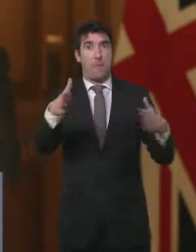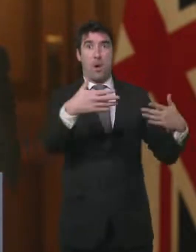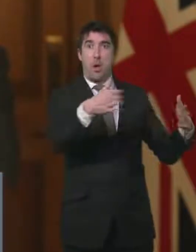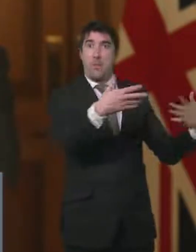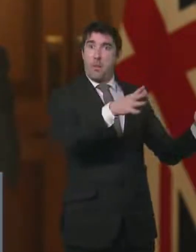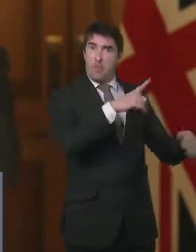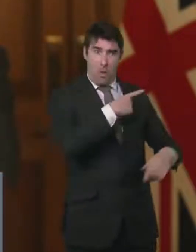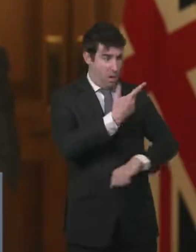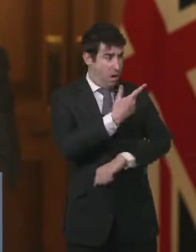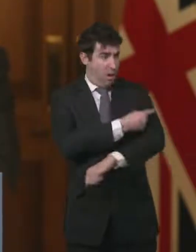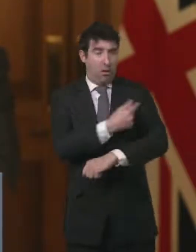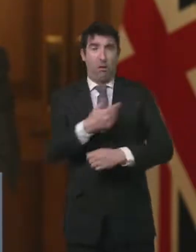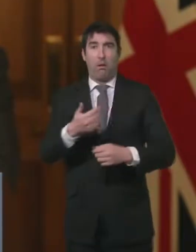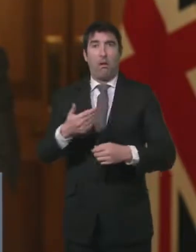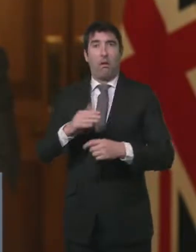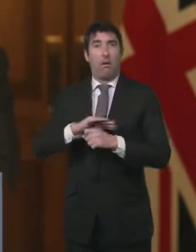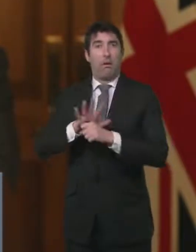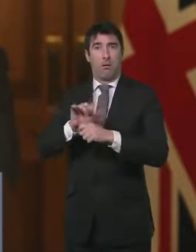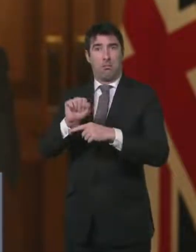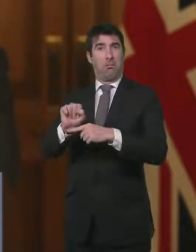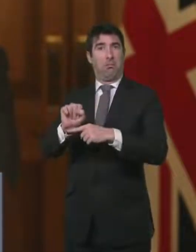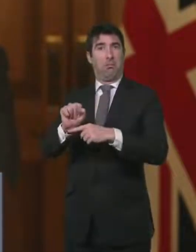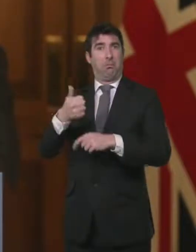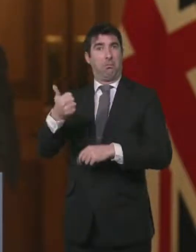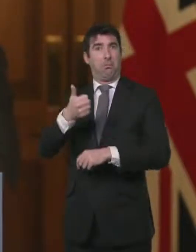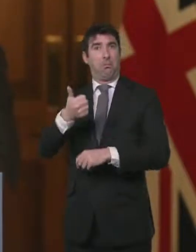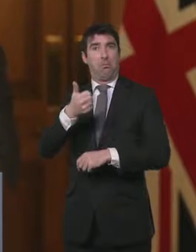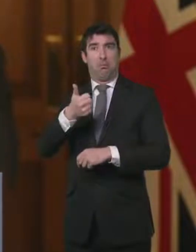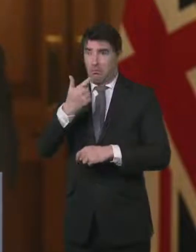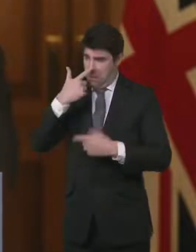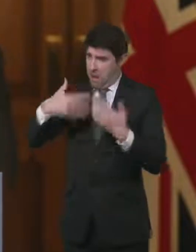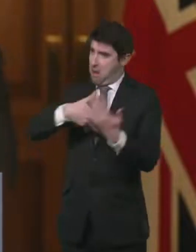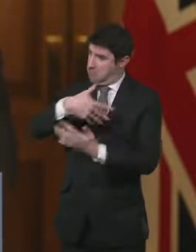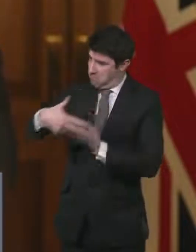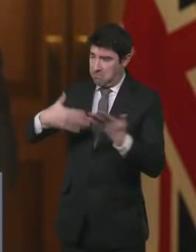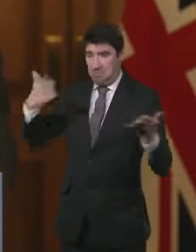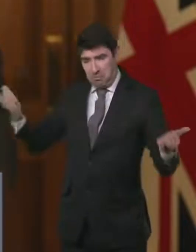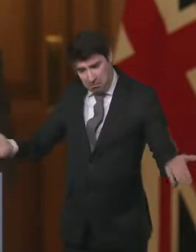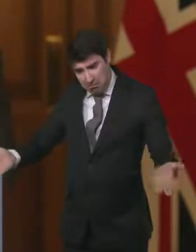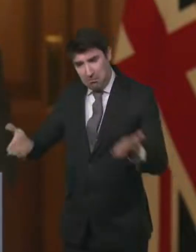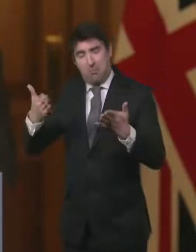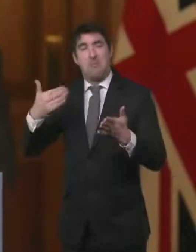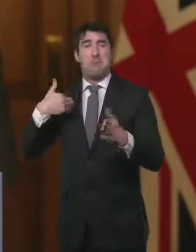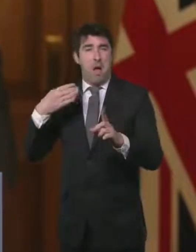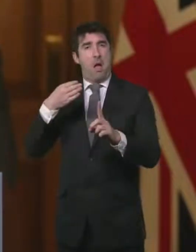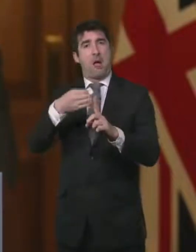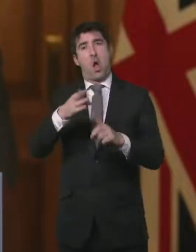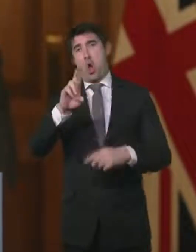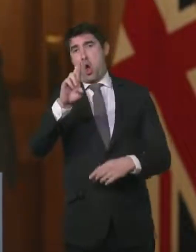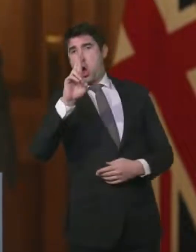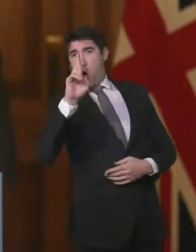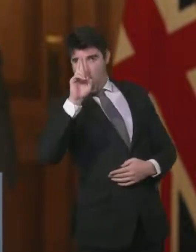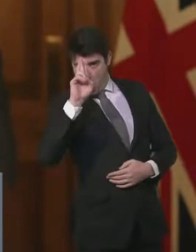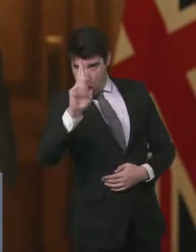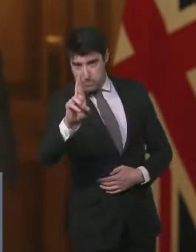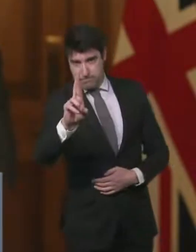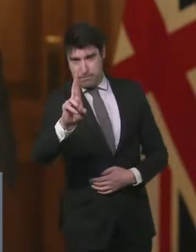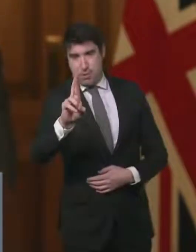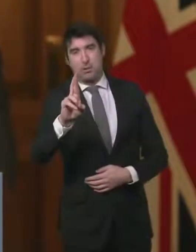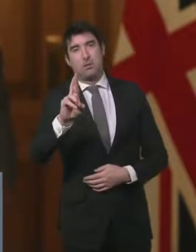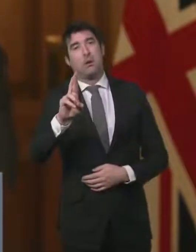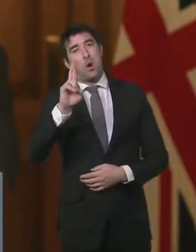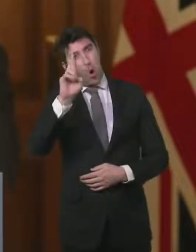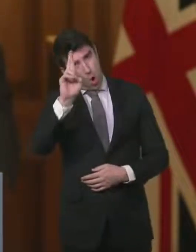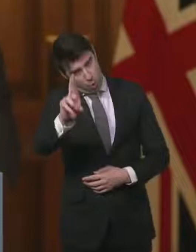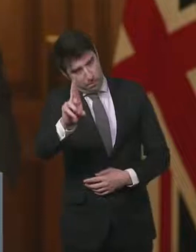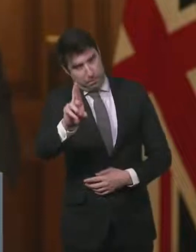very, very differently. That's the hope. Those, I think, Jonathan and I have discussed previously in these